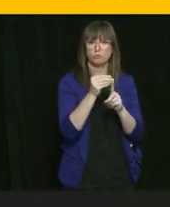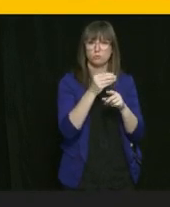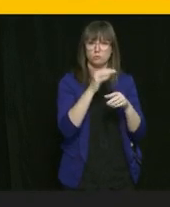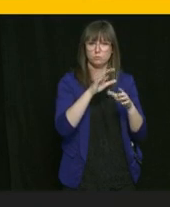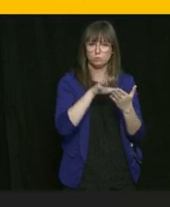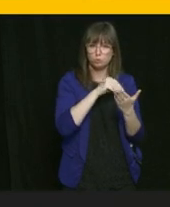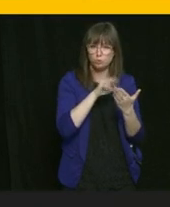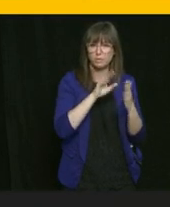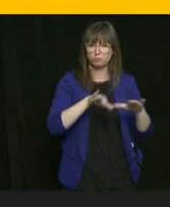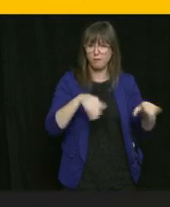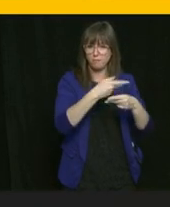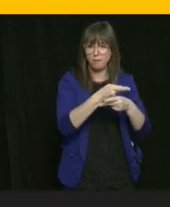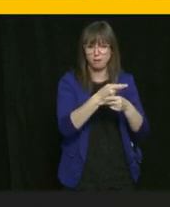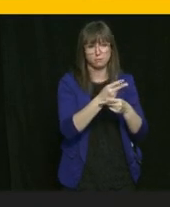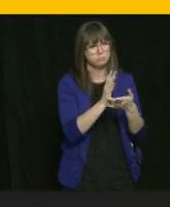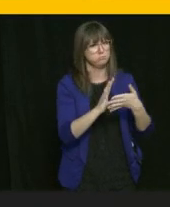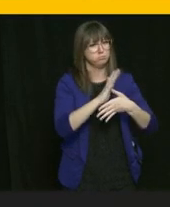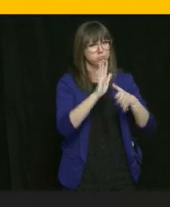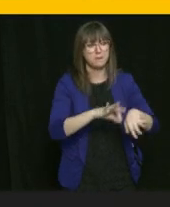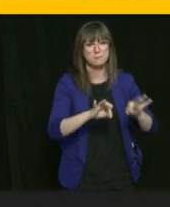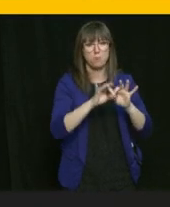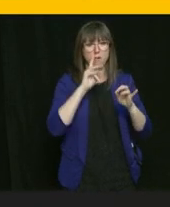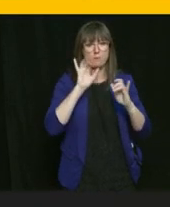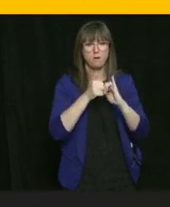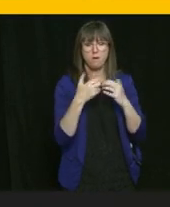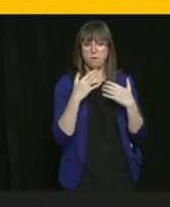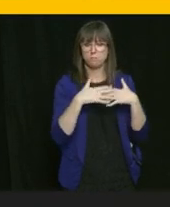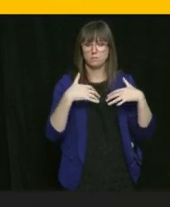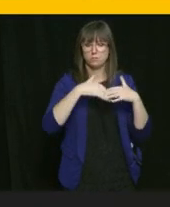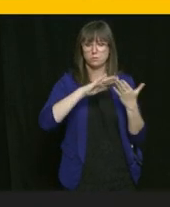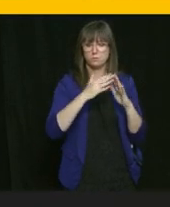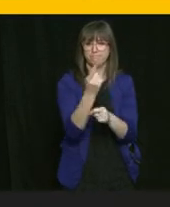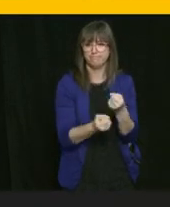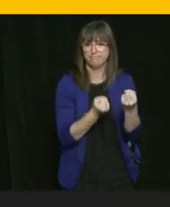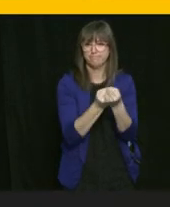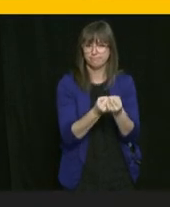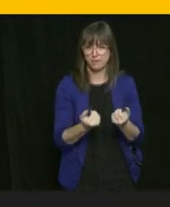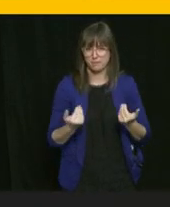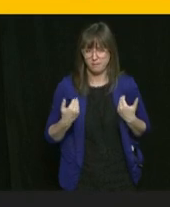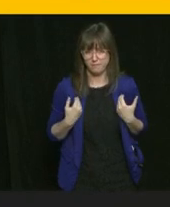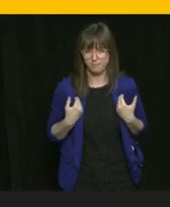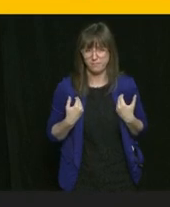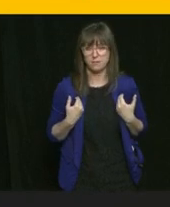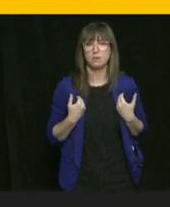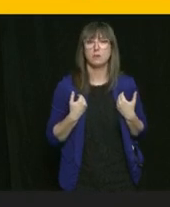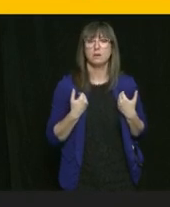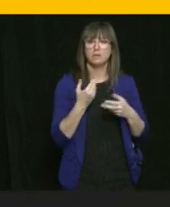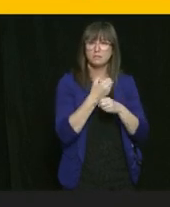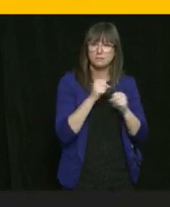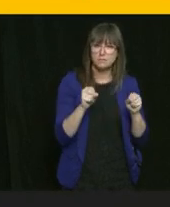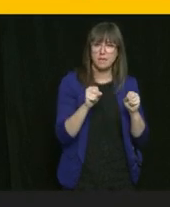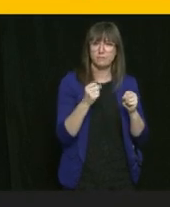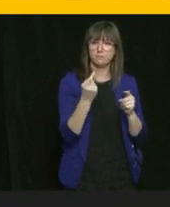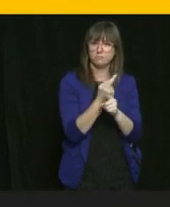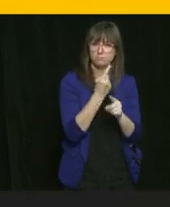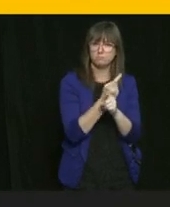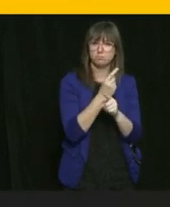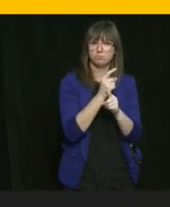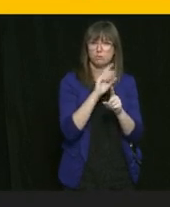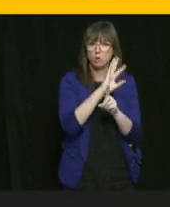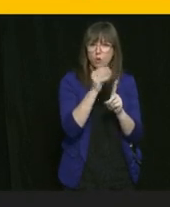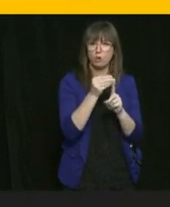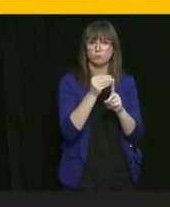is essential to the recovery of Indigenous communities from COVID-19. Access to safe and culturally relevant early learning